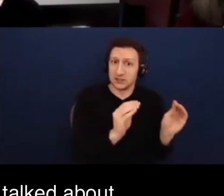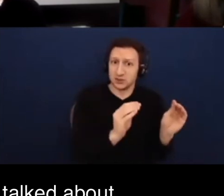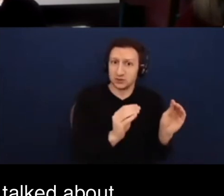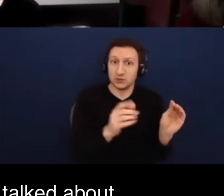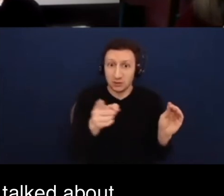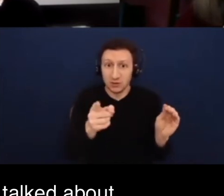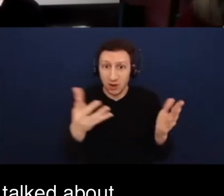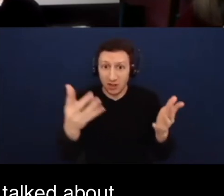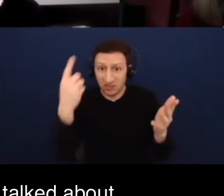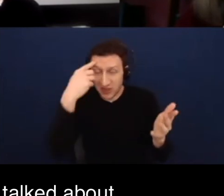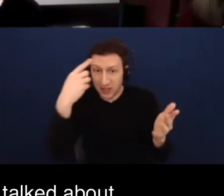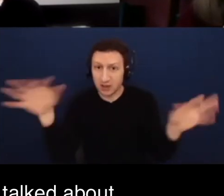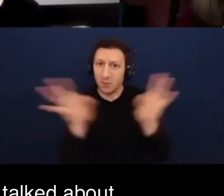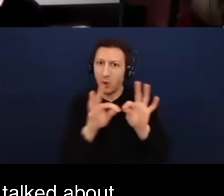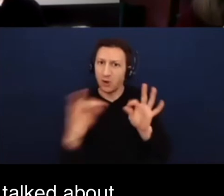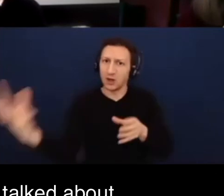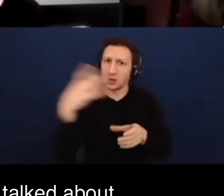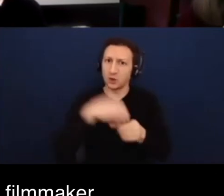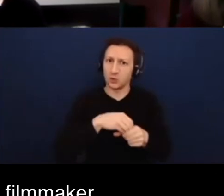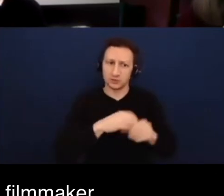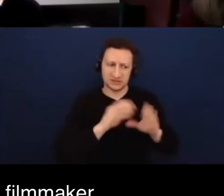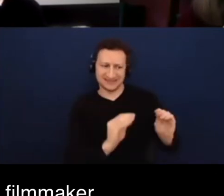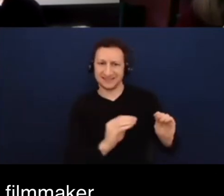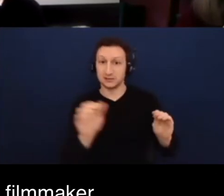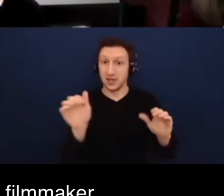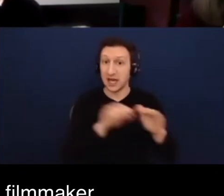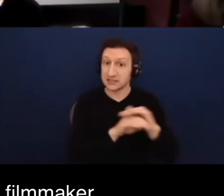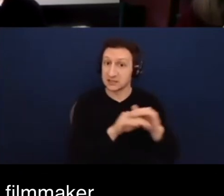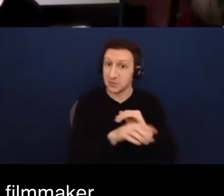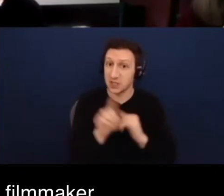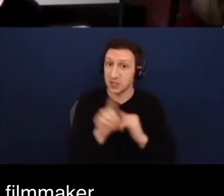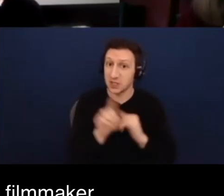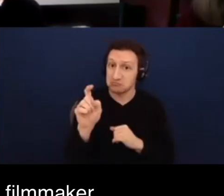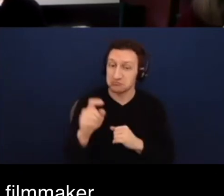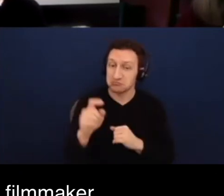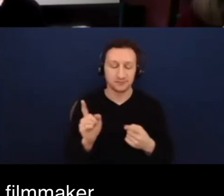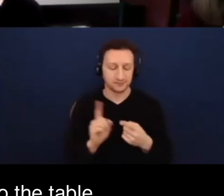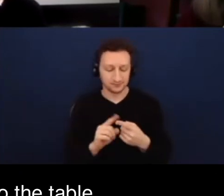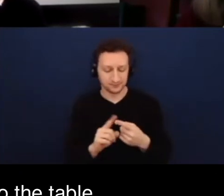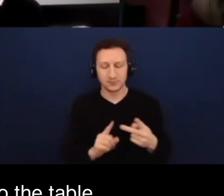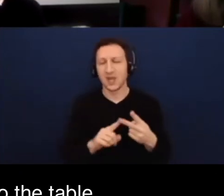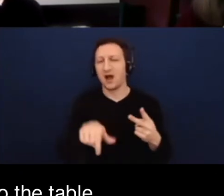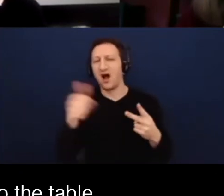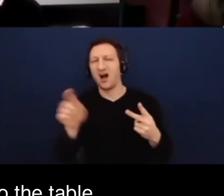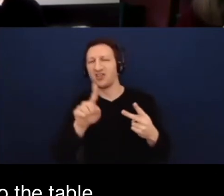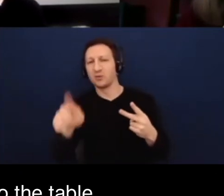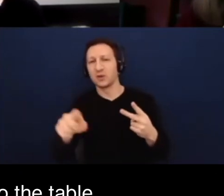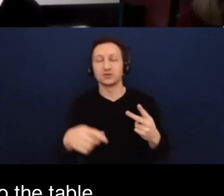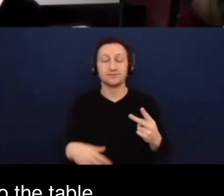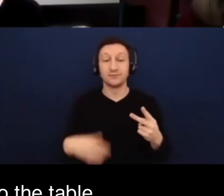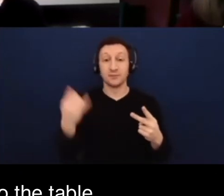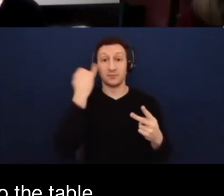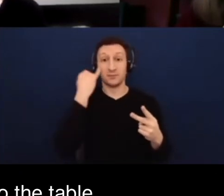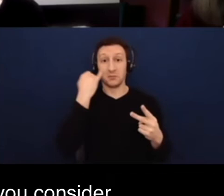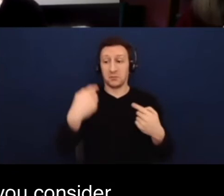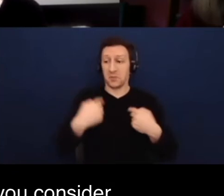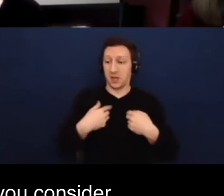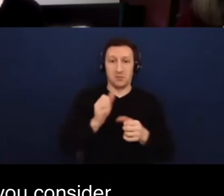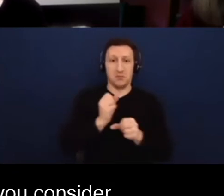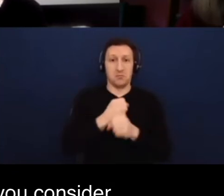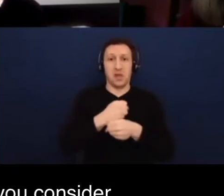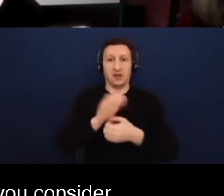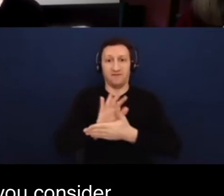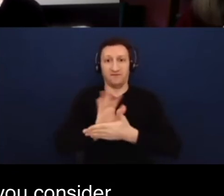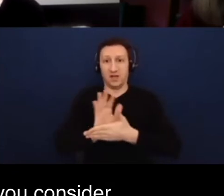all talked about this in different realms, but when a filmmaker like yourself or anyone is coming to the table, and some people will say, well, could